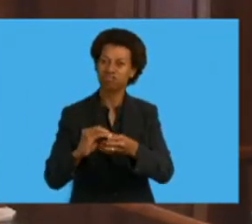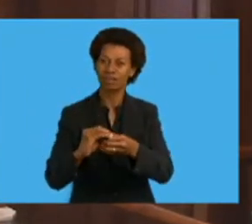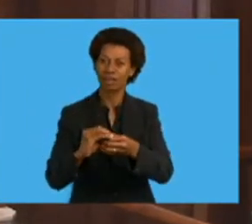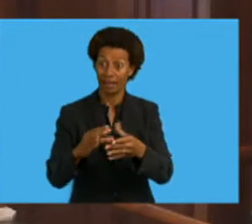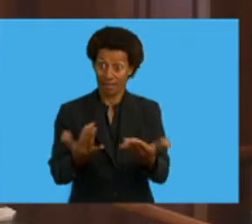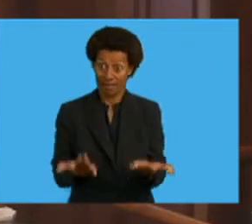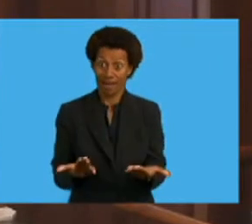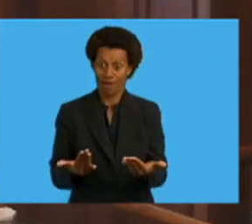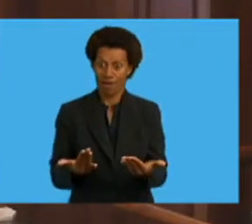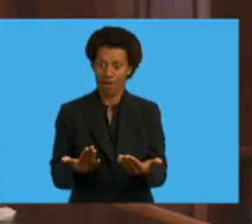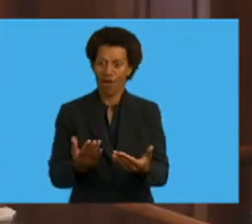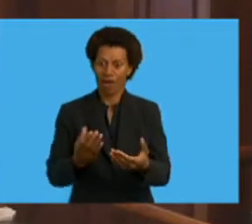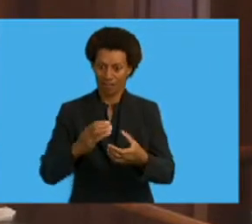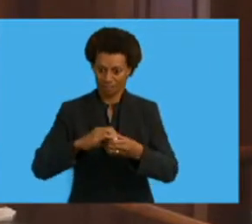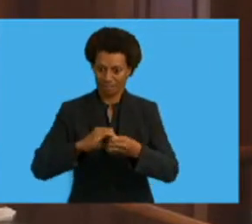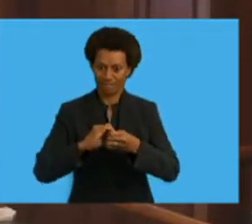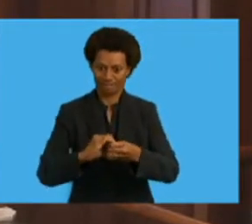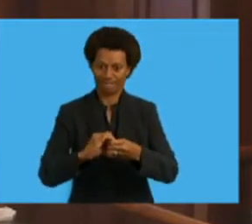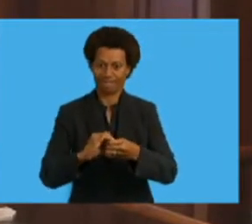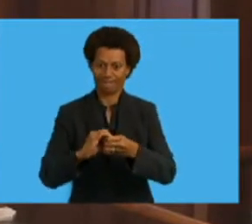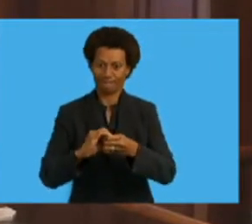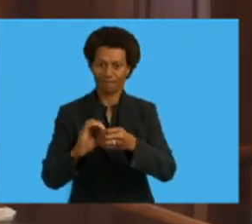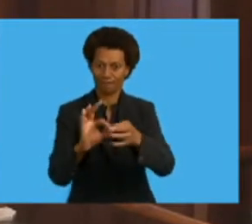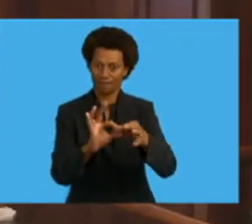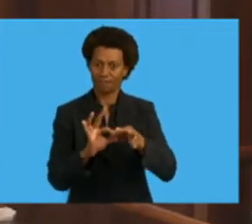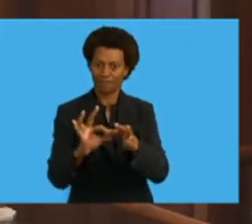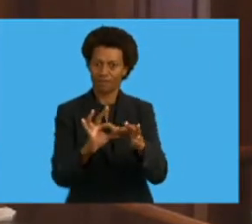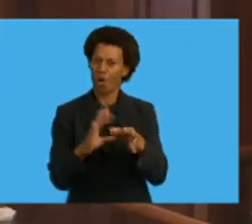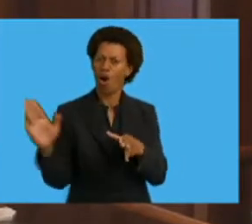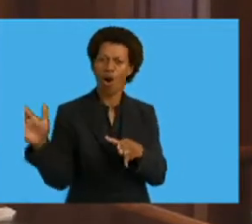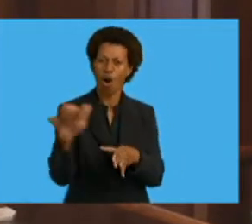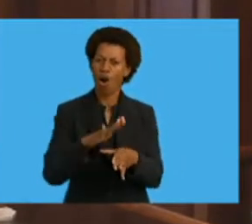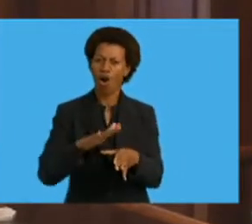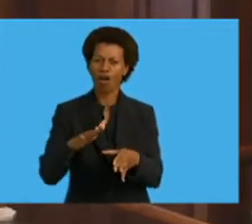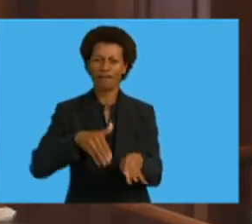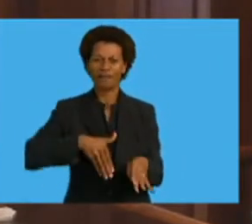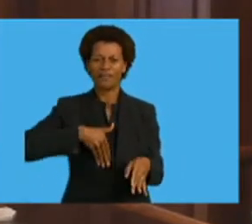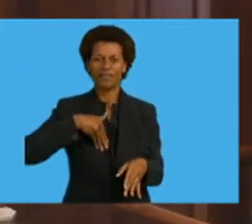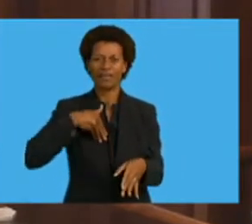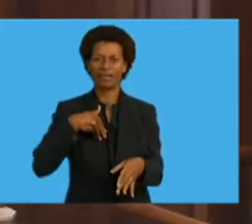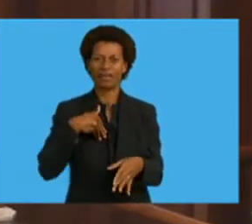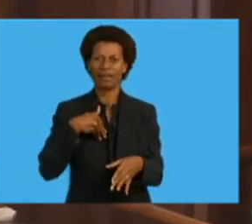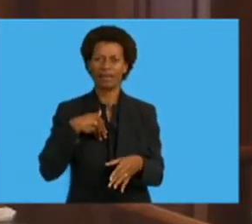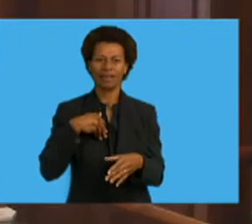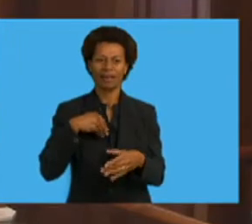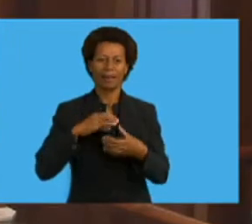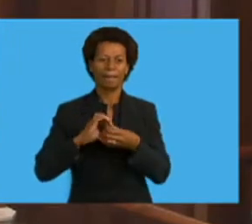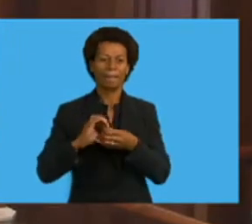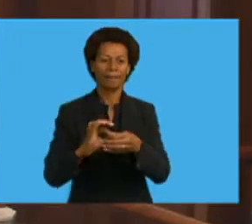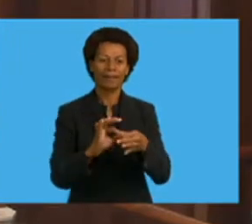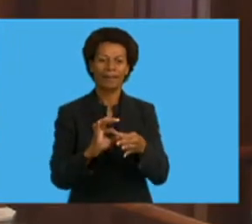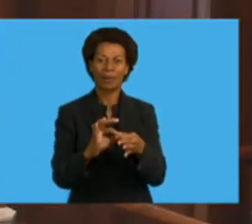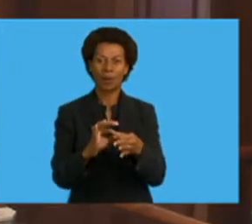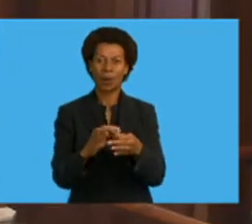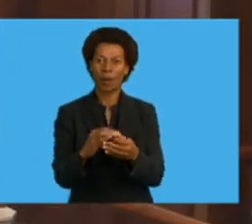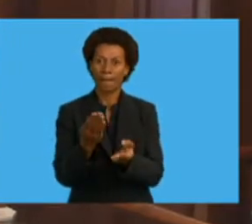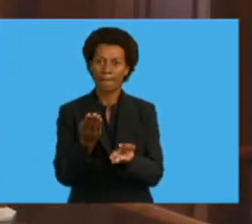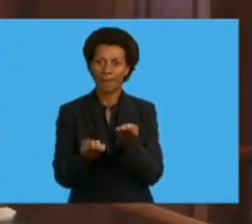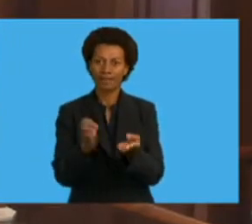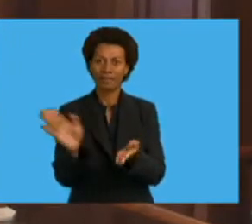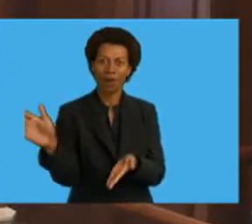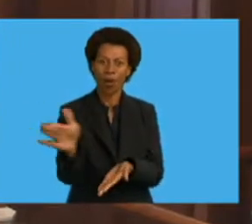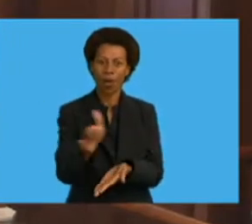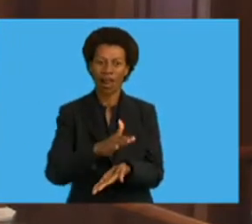everyone a common identity, a sense of belonging. We have guaranteed the rights of everyone under